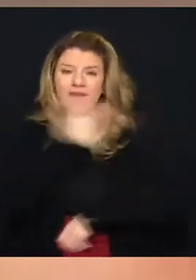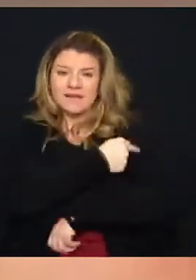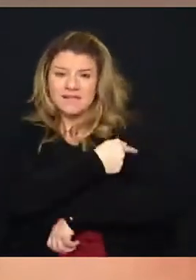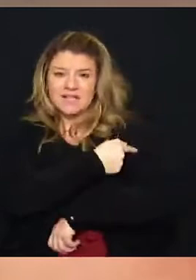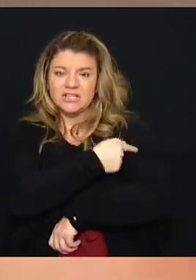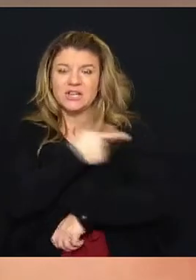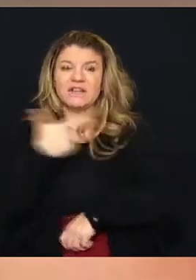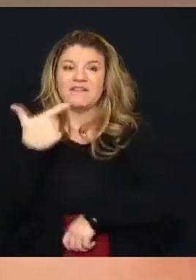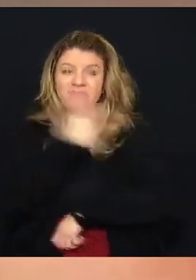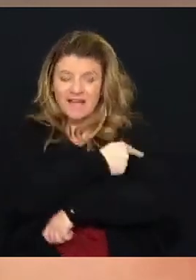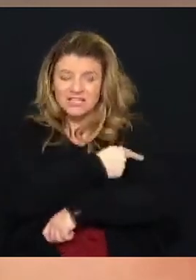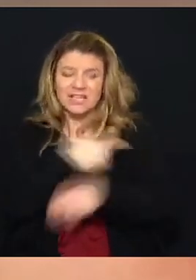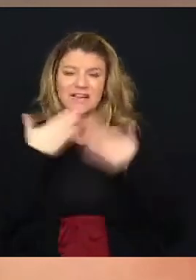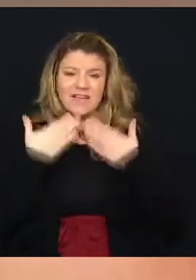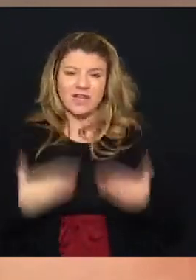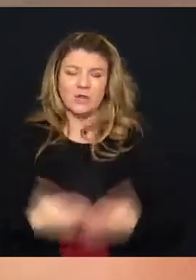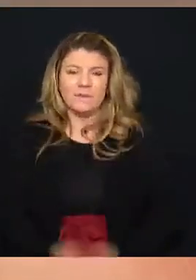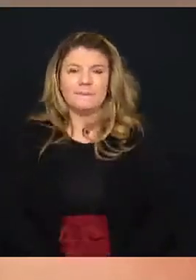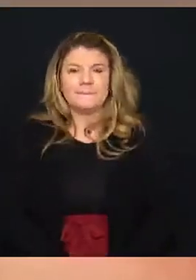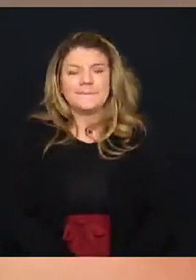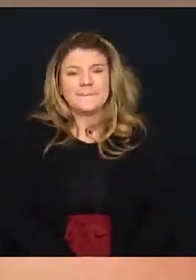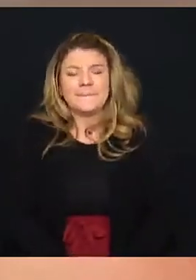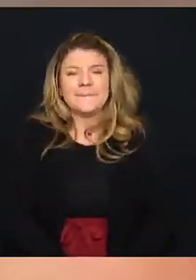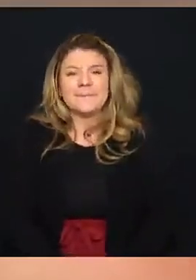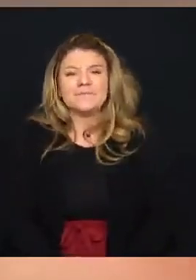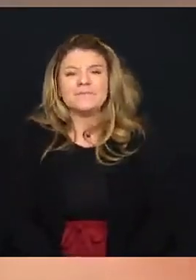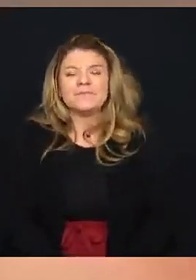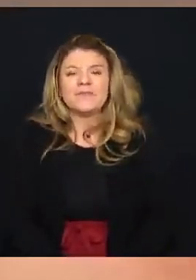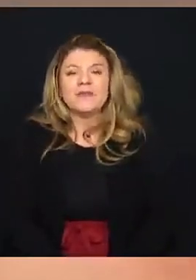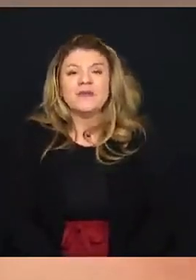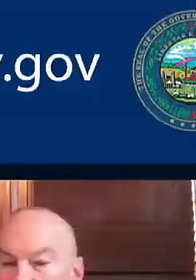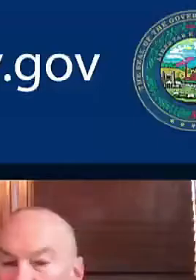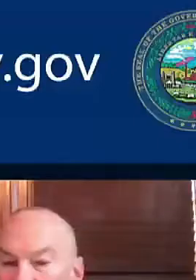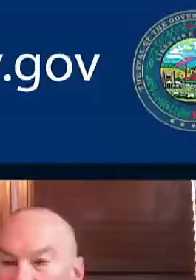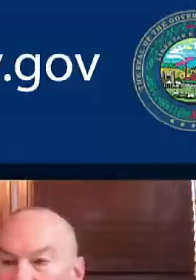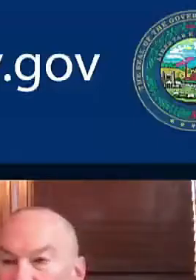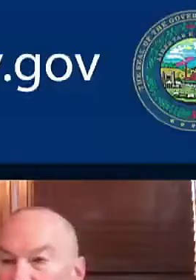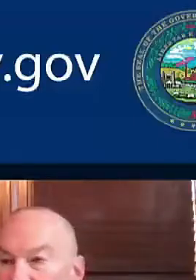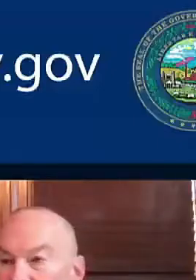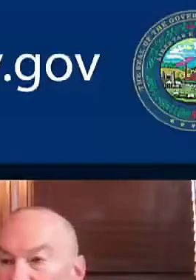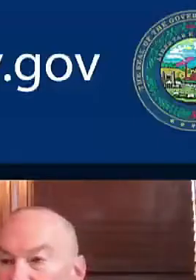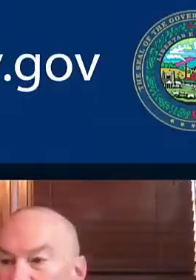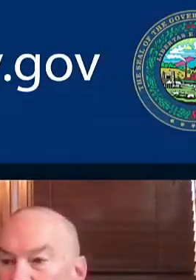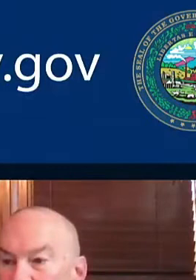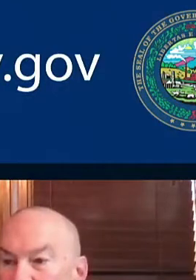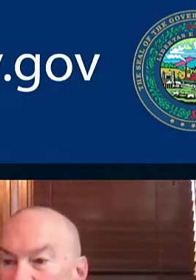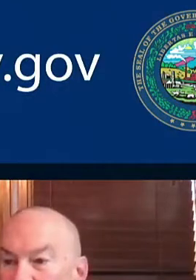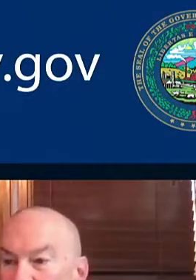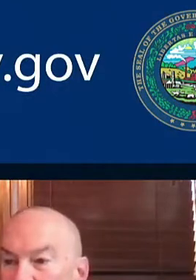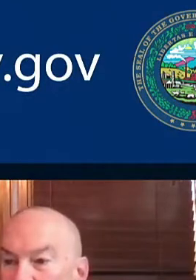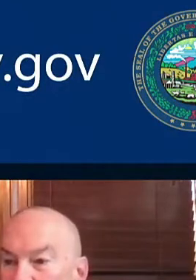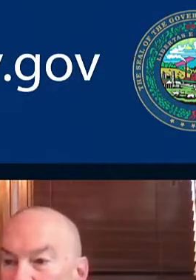the vaccine. Thank you. Thank you, sir. Next, we'll go to Dr. Ayn Amjad, our state health officer.